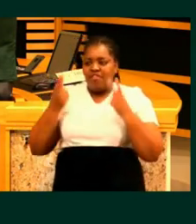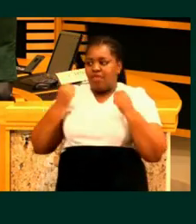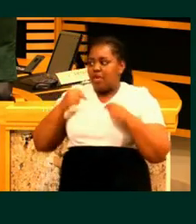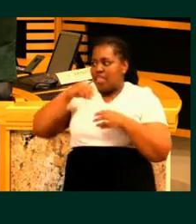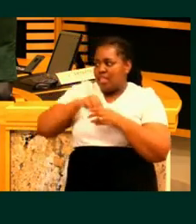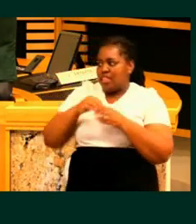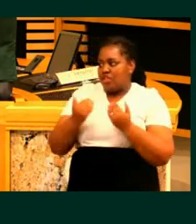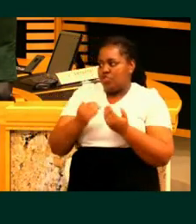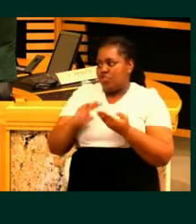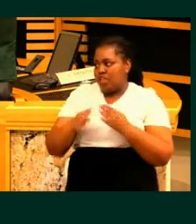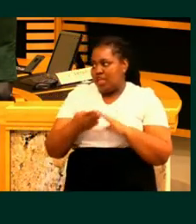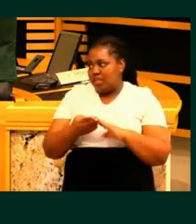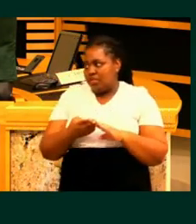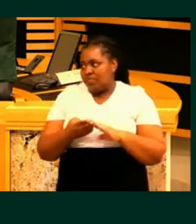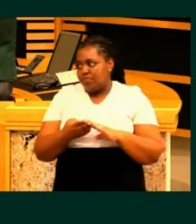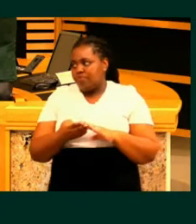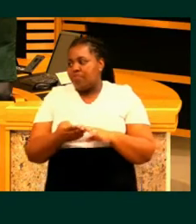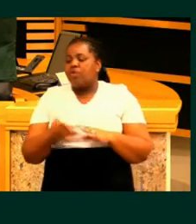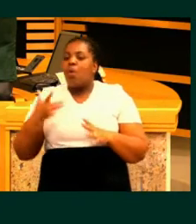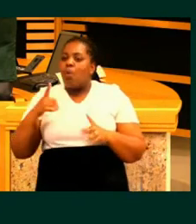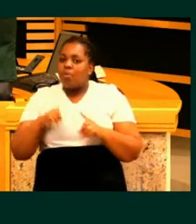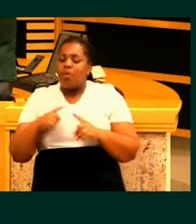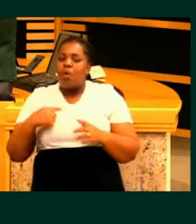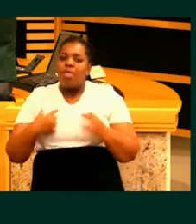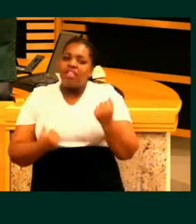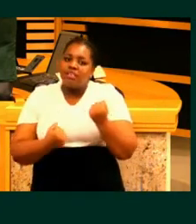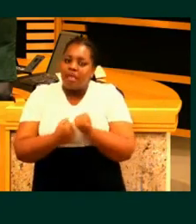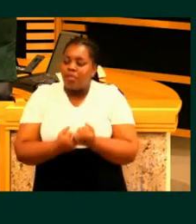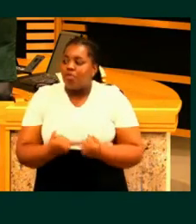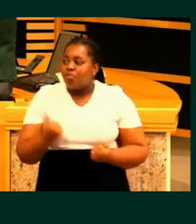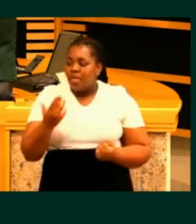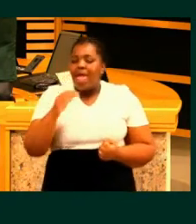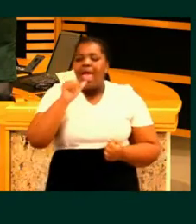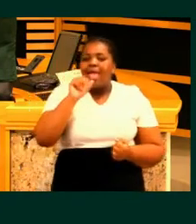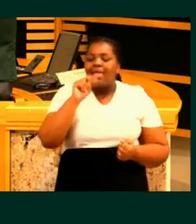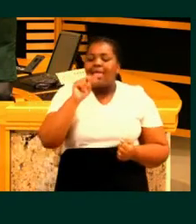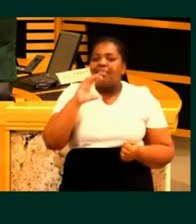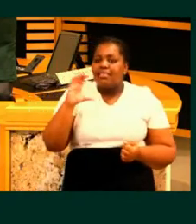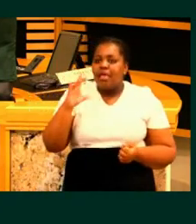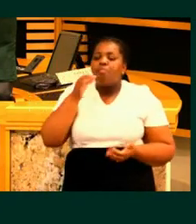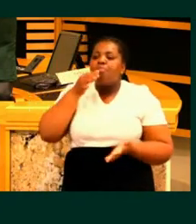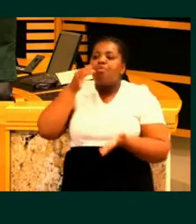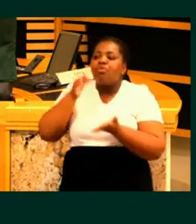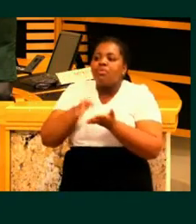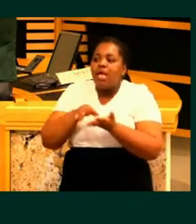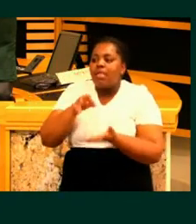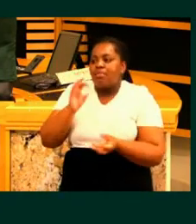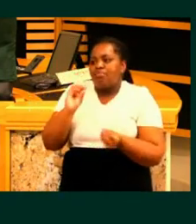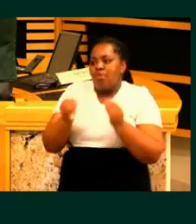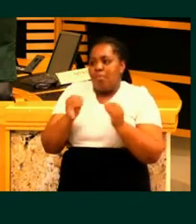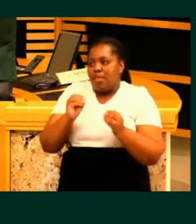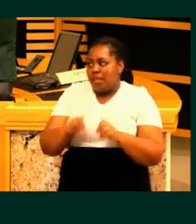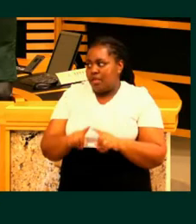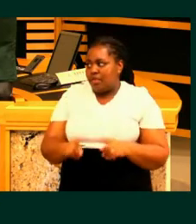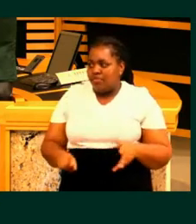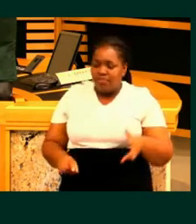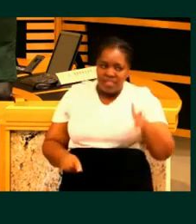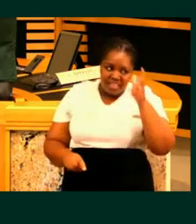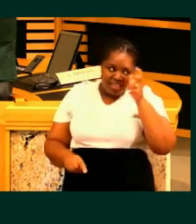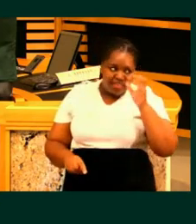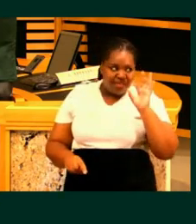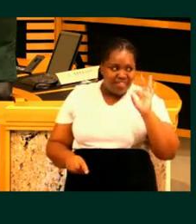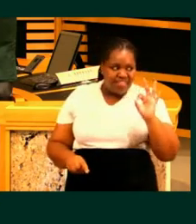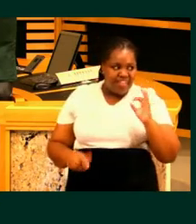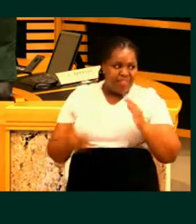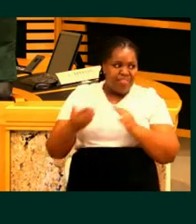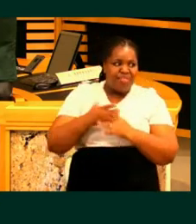Society to Boler the support for the motion thec therefore propos his amendments as follows can you listen carefully to